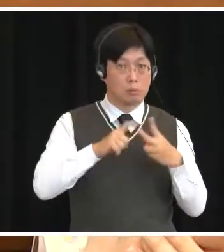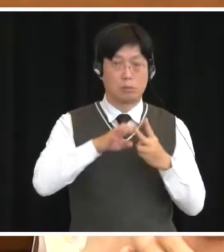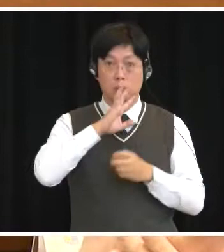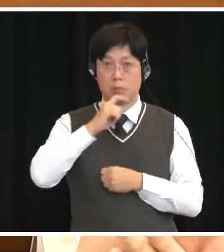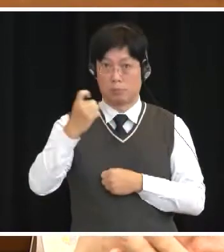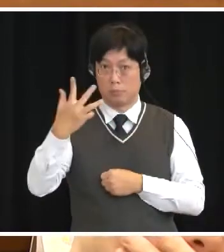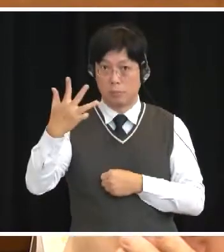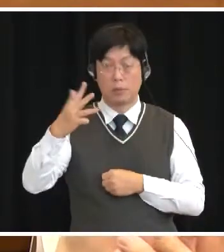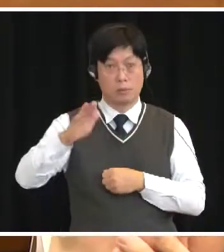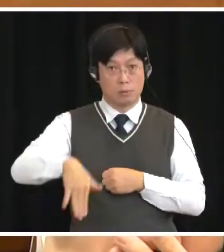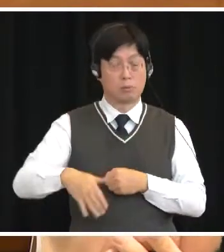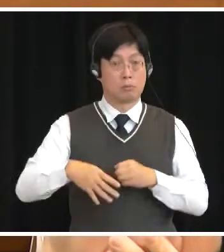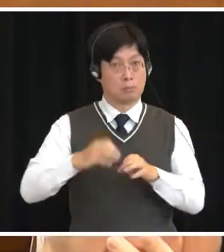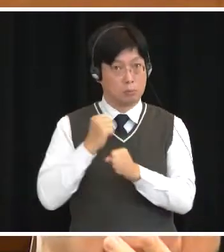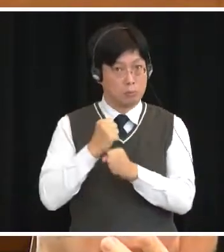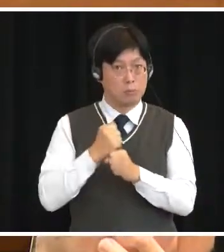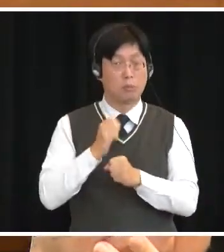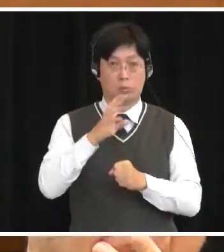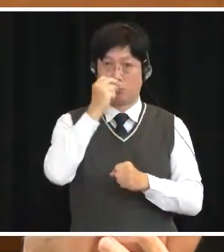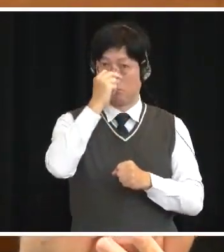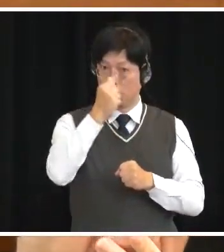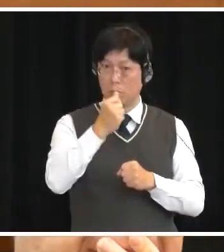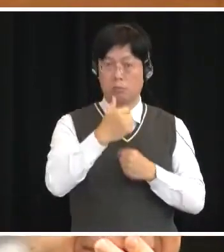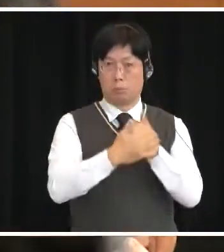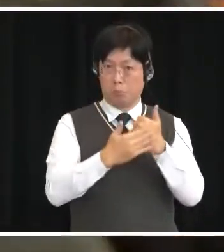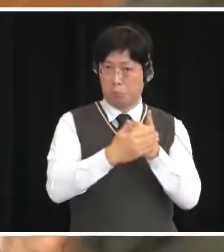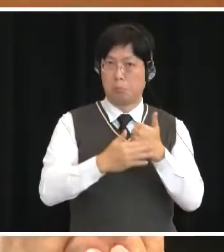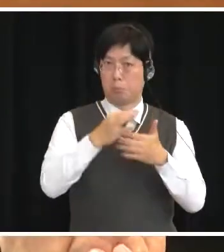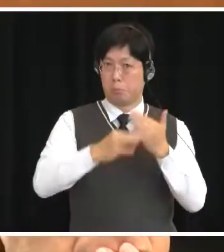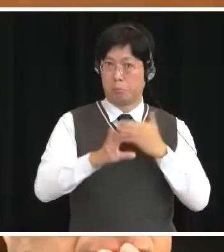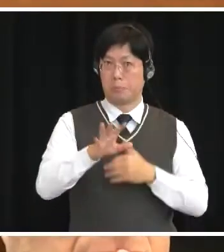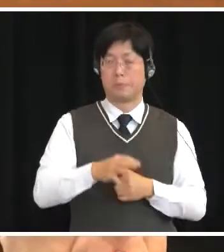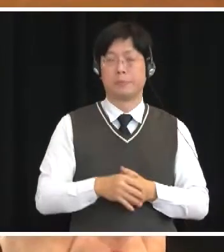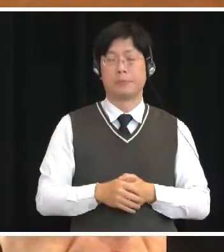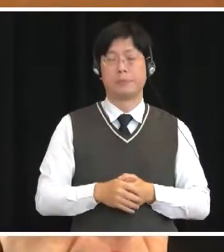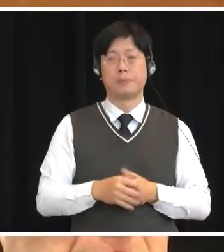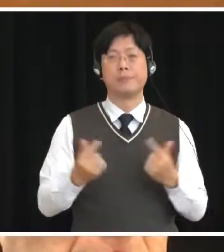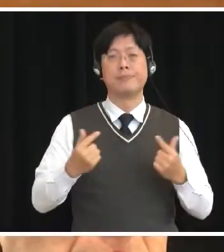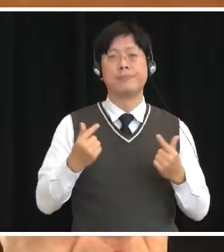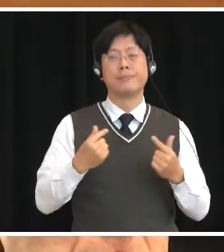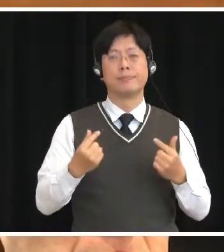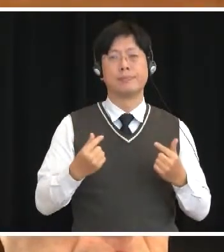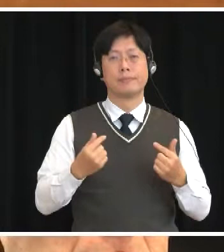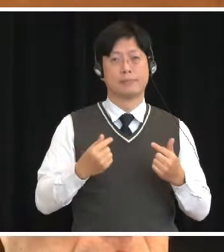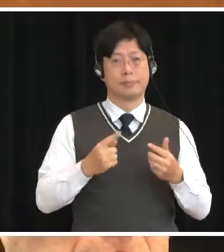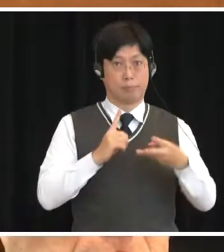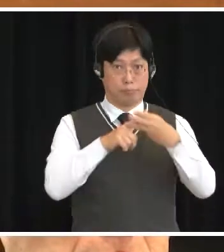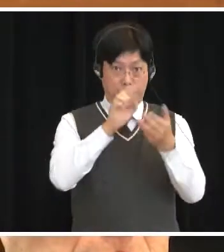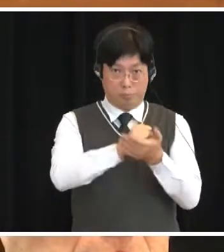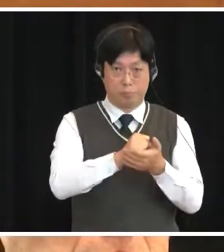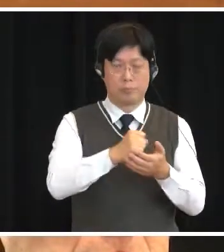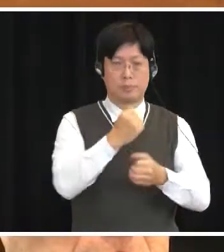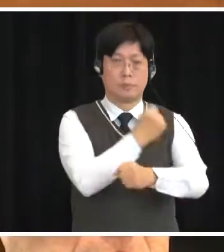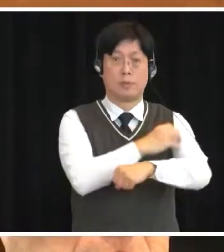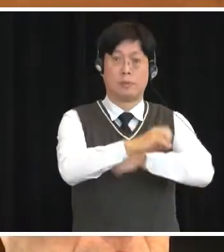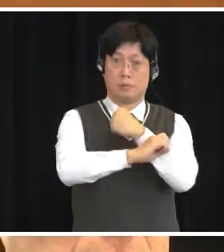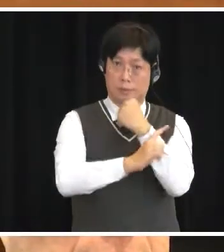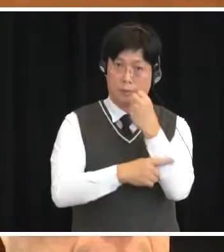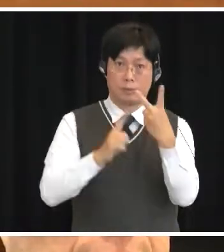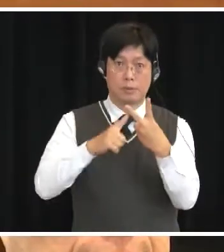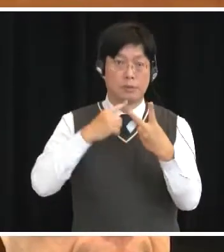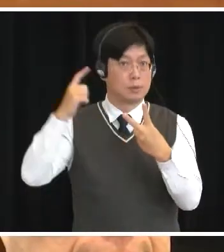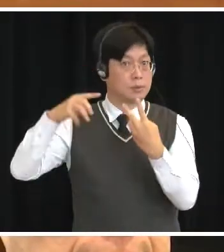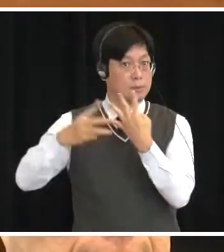In fact, for child labor and those who are under the age of 18, if they want